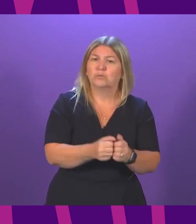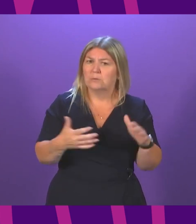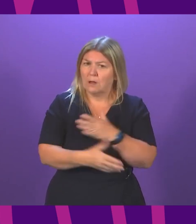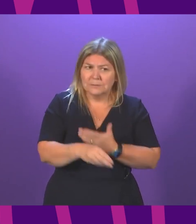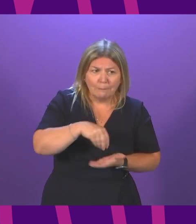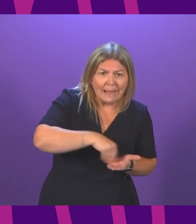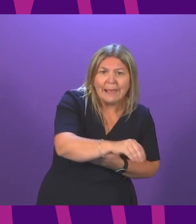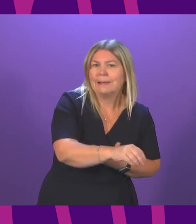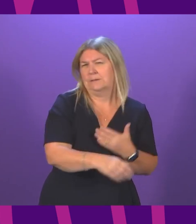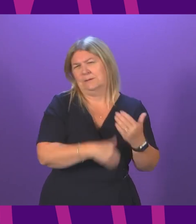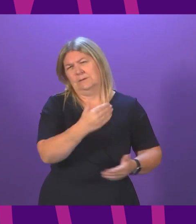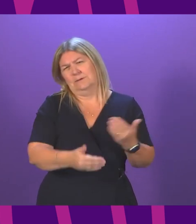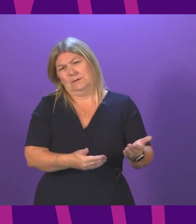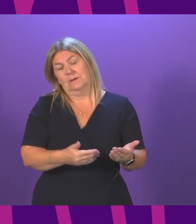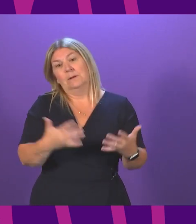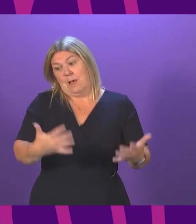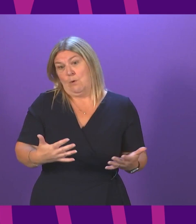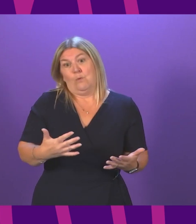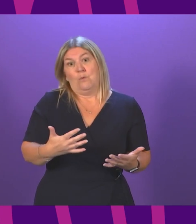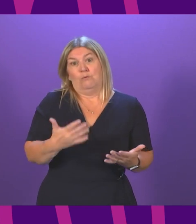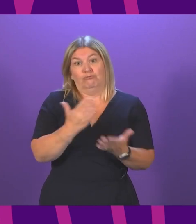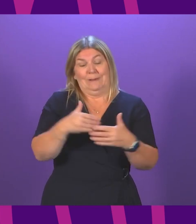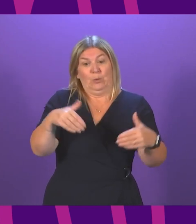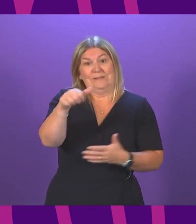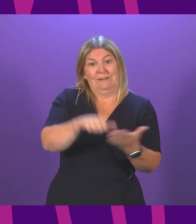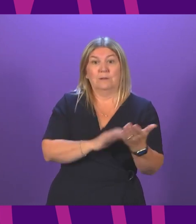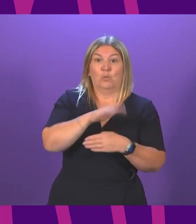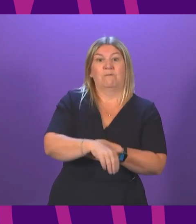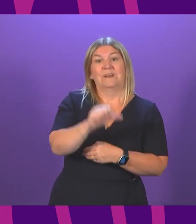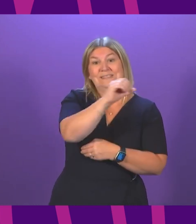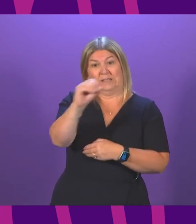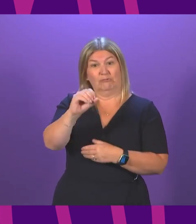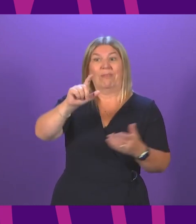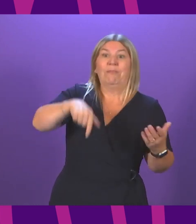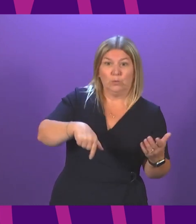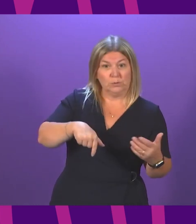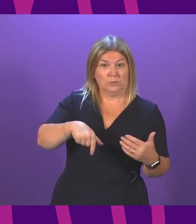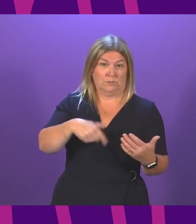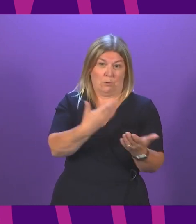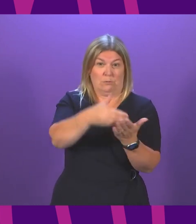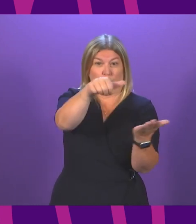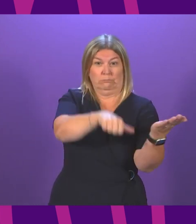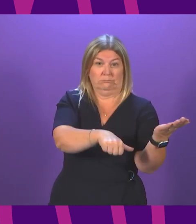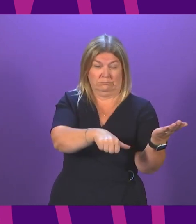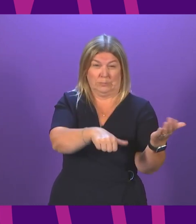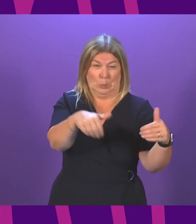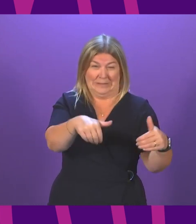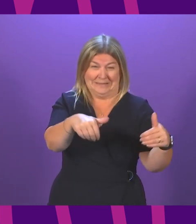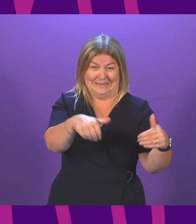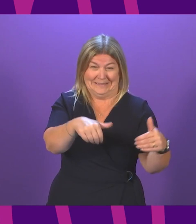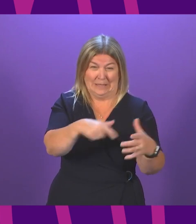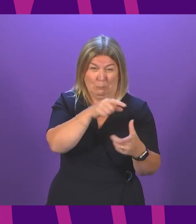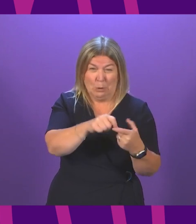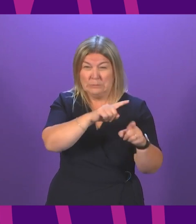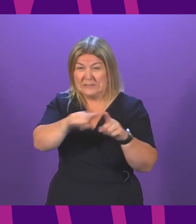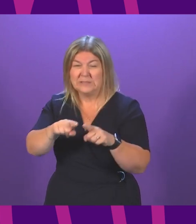NHS waiting lists rise to over 600,000. Does the First Minister agree that this is a humiliation for the SNP